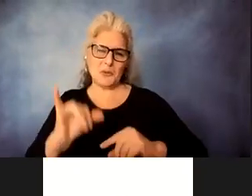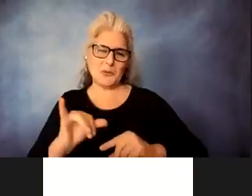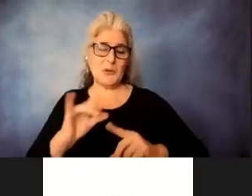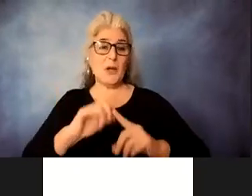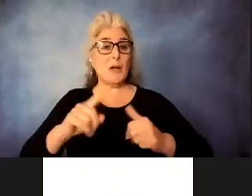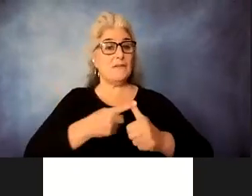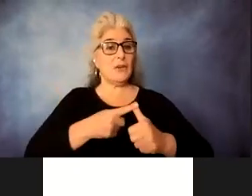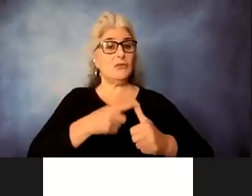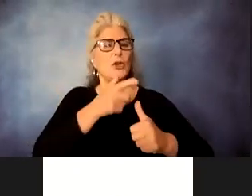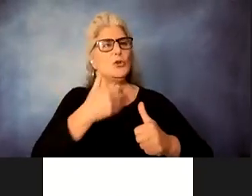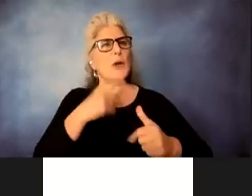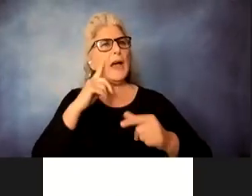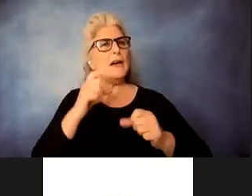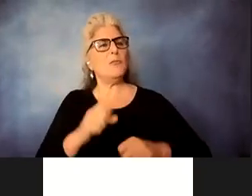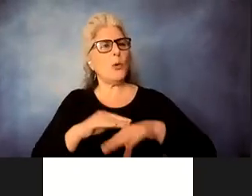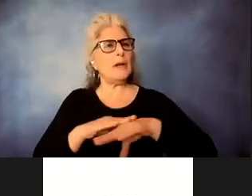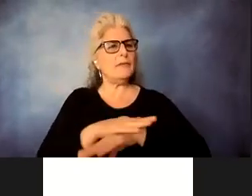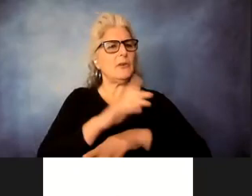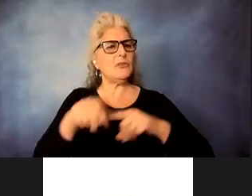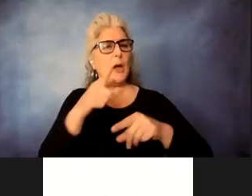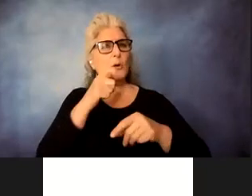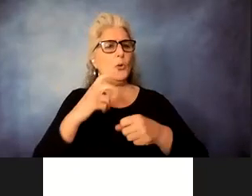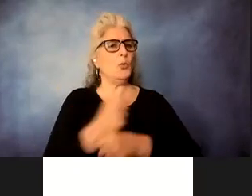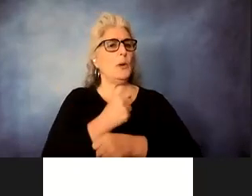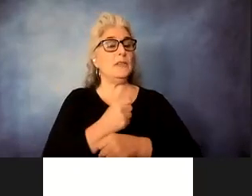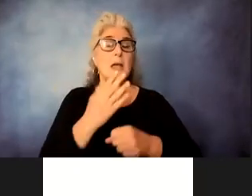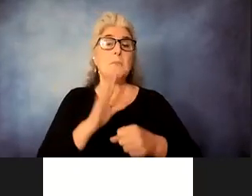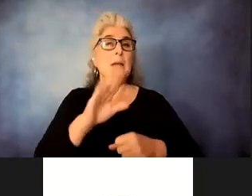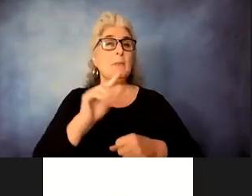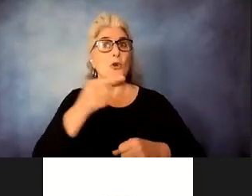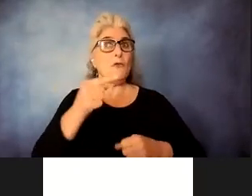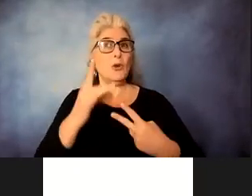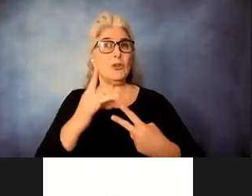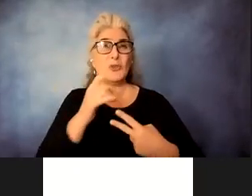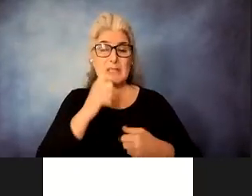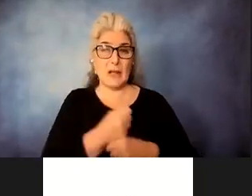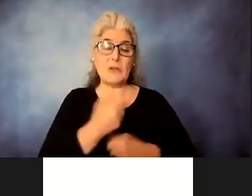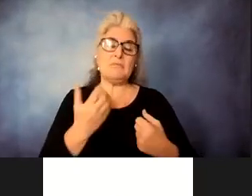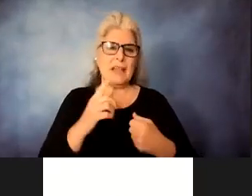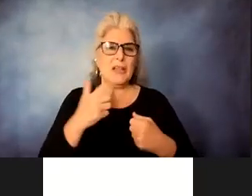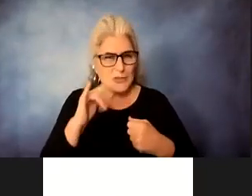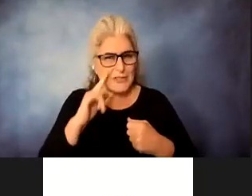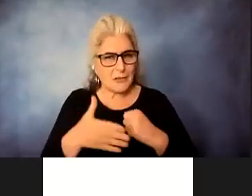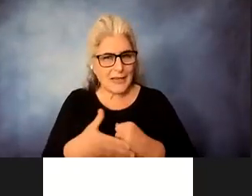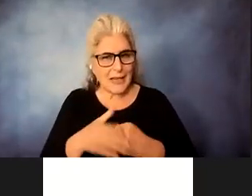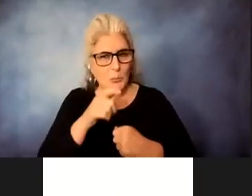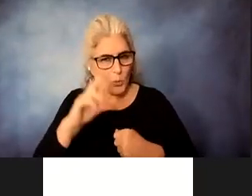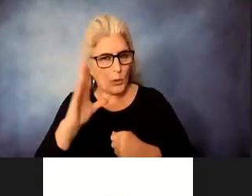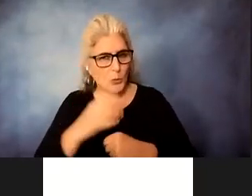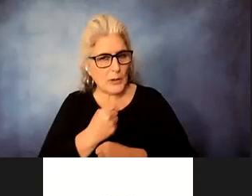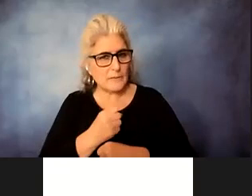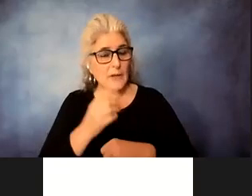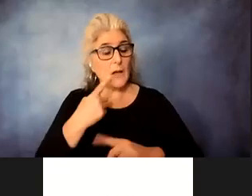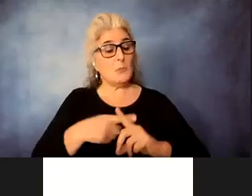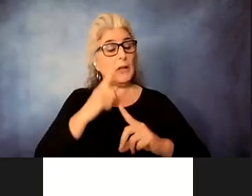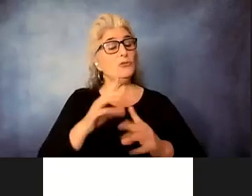elected. Even if your top choice does not win, you can still help choose who does. You can vote for your top choice first without worrying